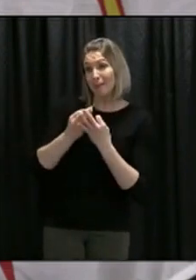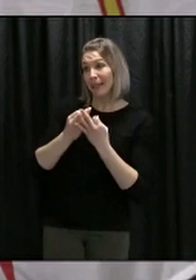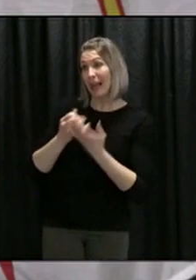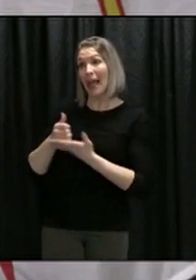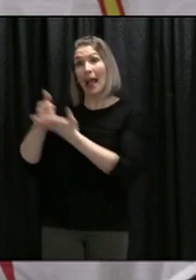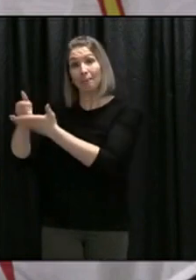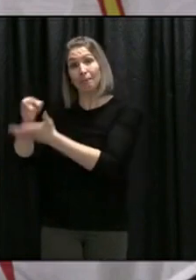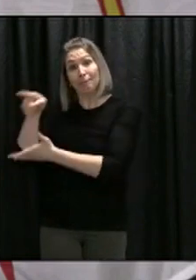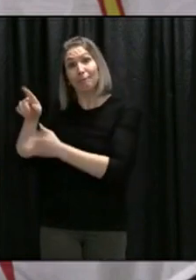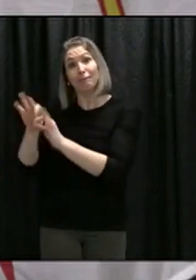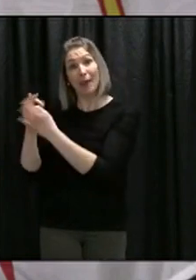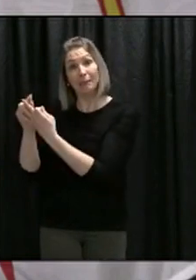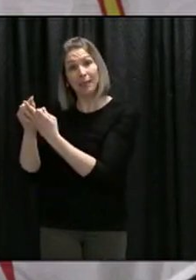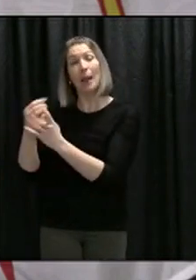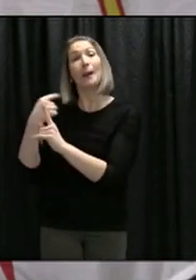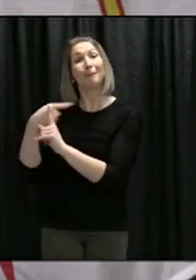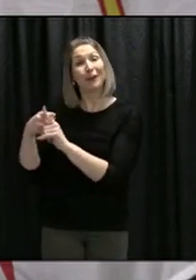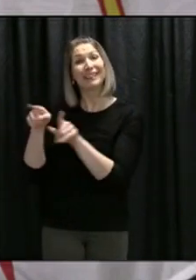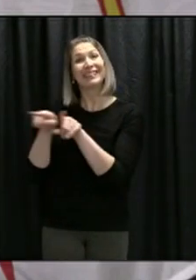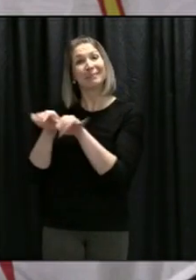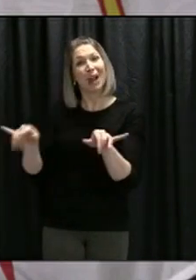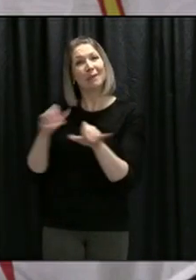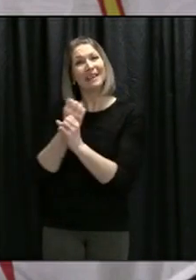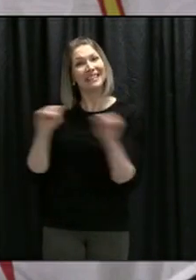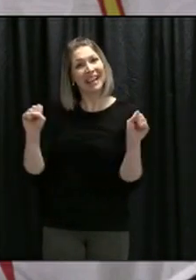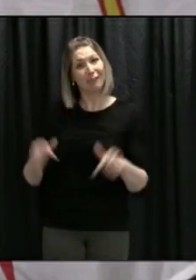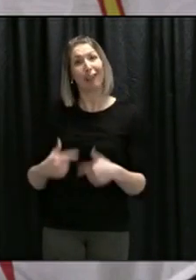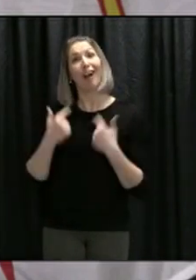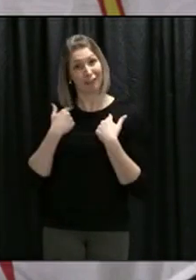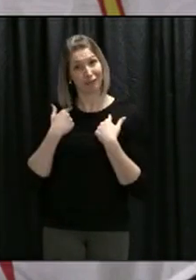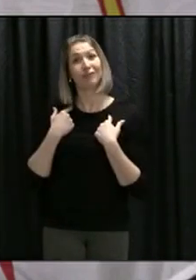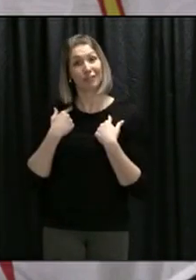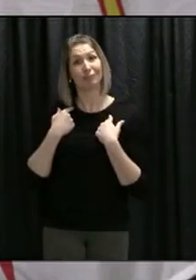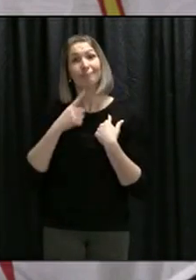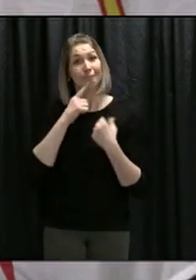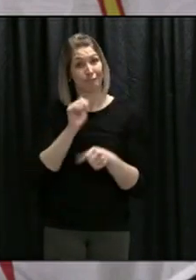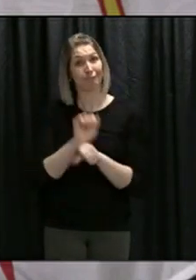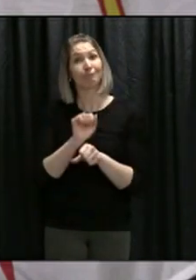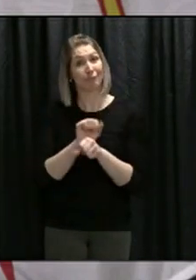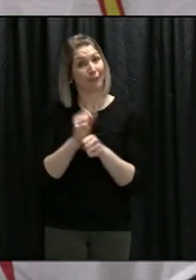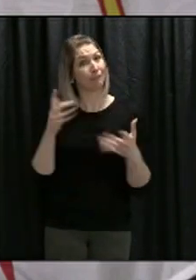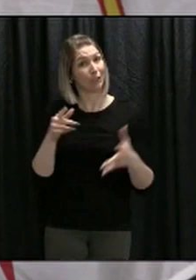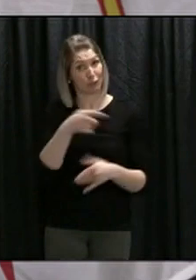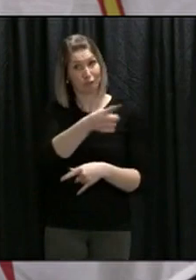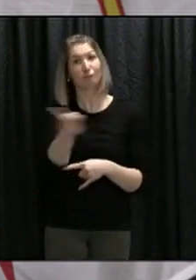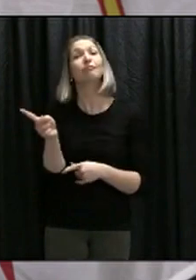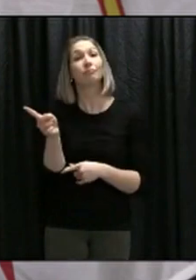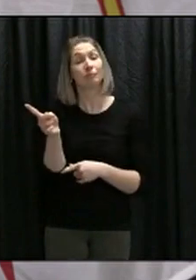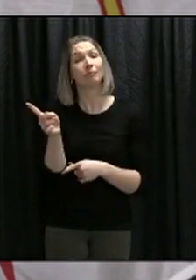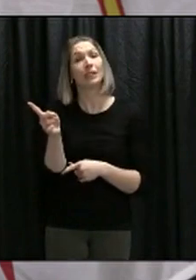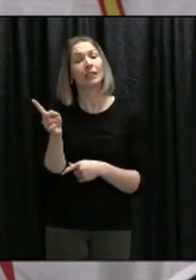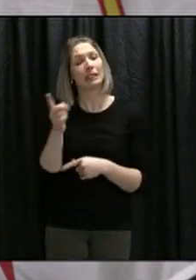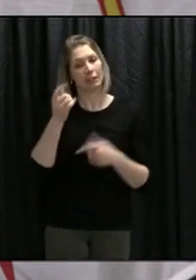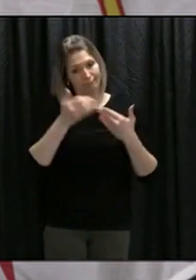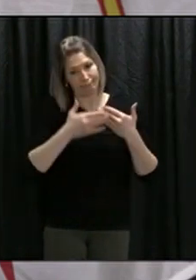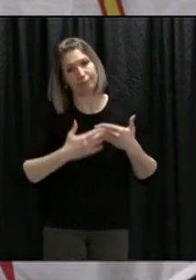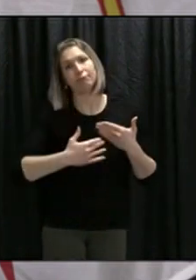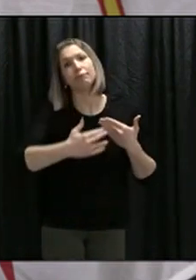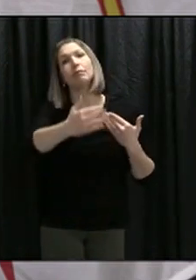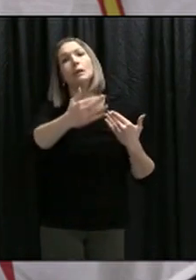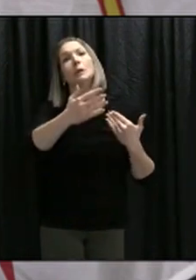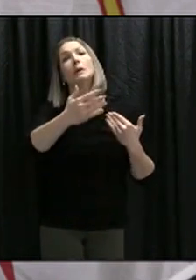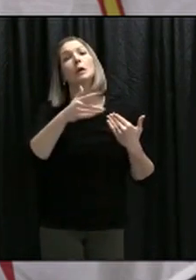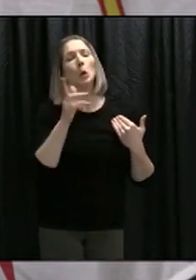more important contribution you can make. Our collective actions will have significant impact on how COVID-19 progresses